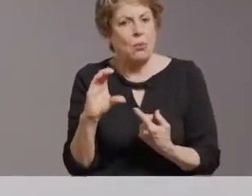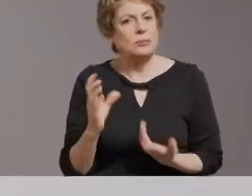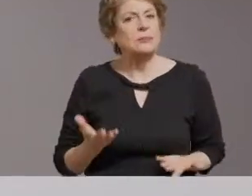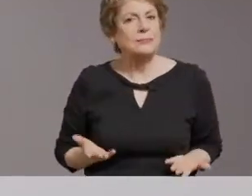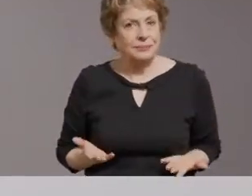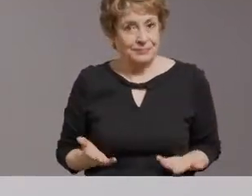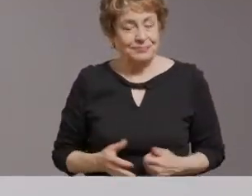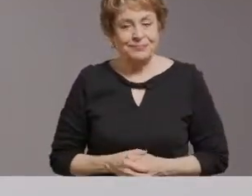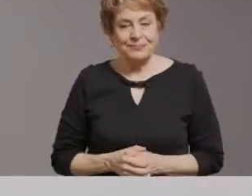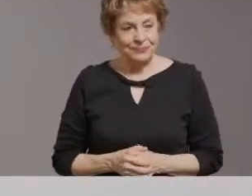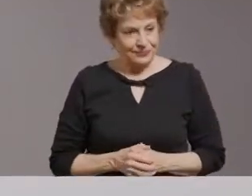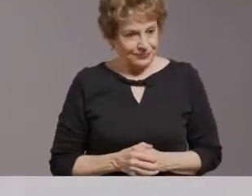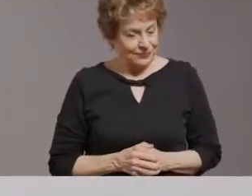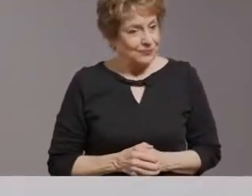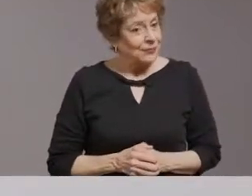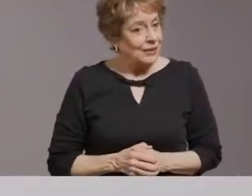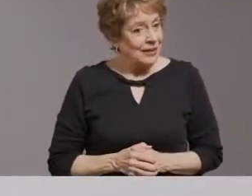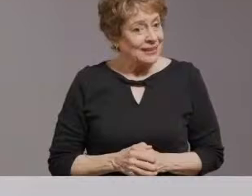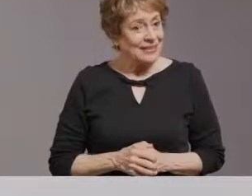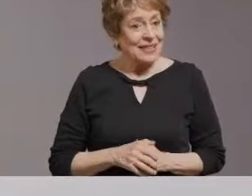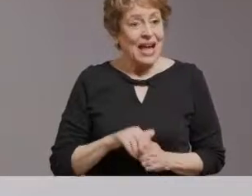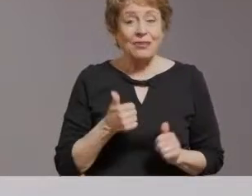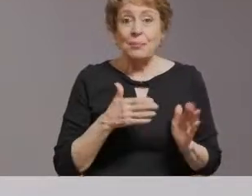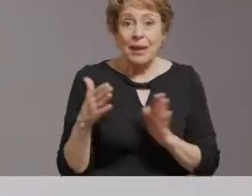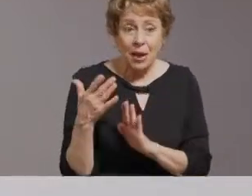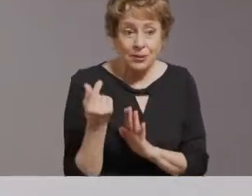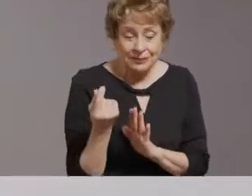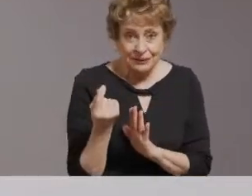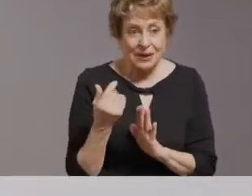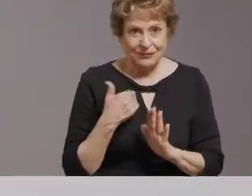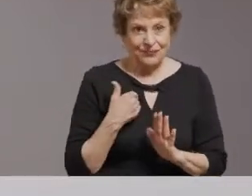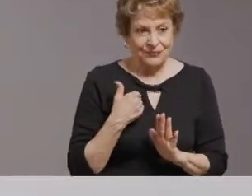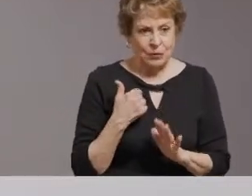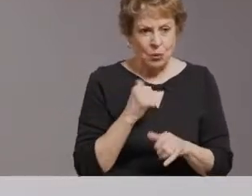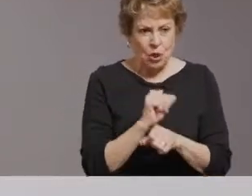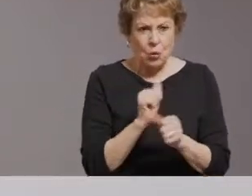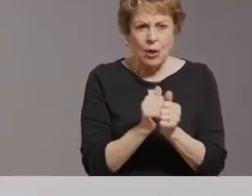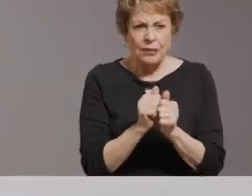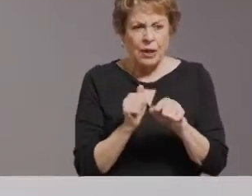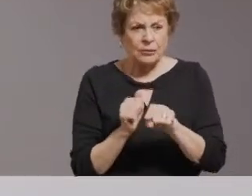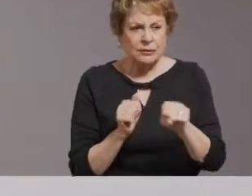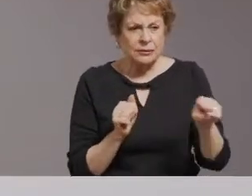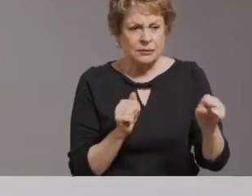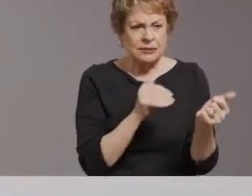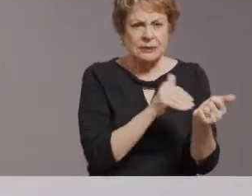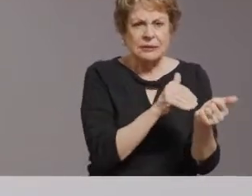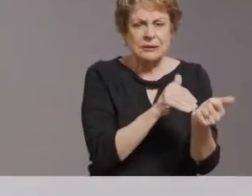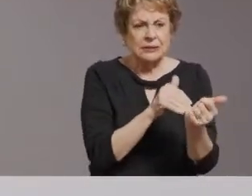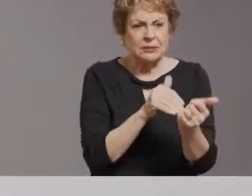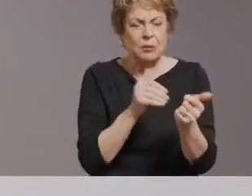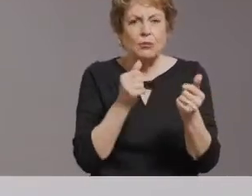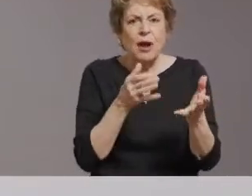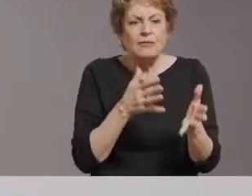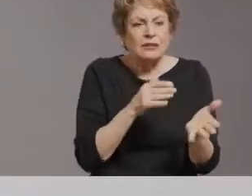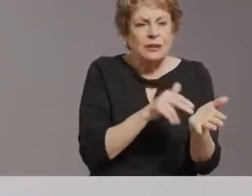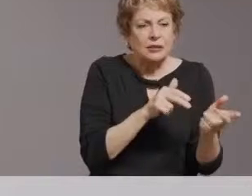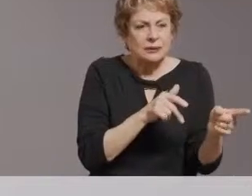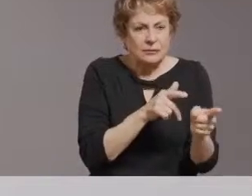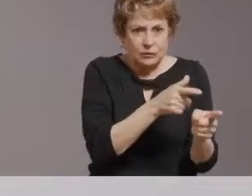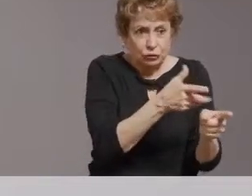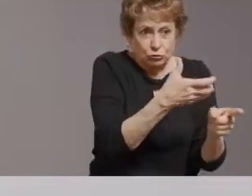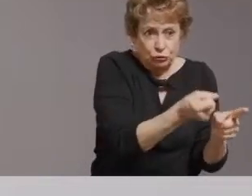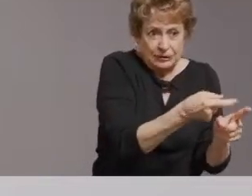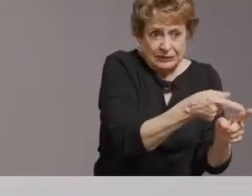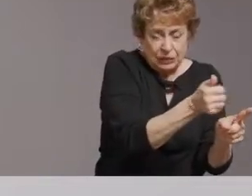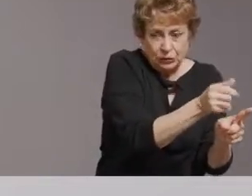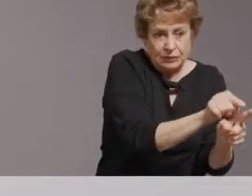directly with like trusted providers in that area that can do that direct outreach. So that final example on